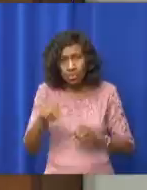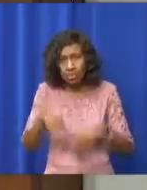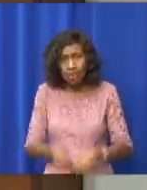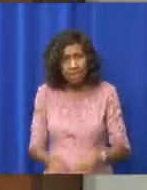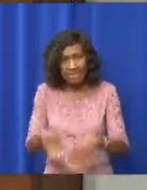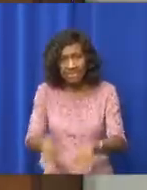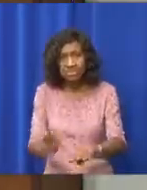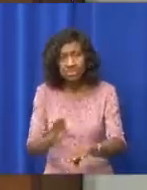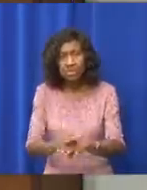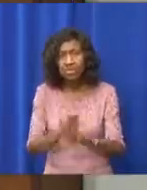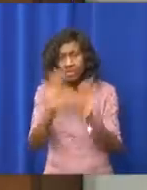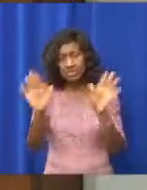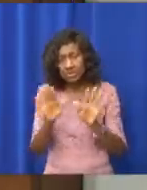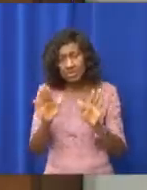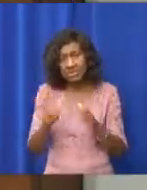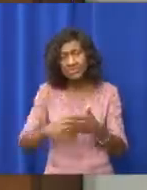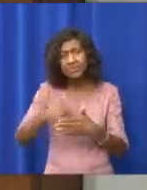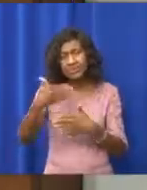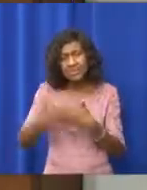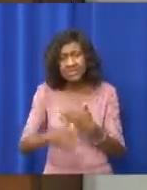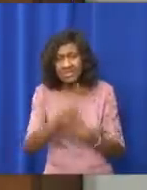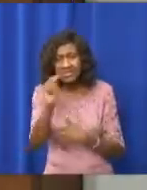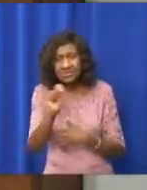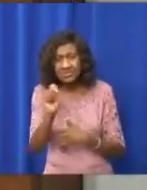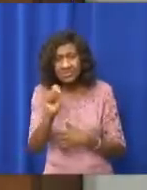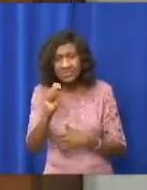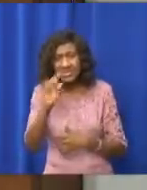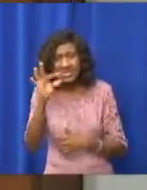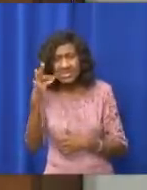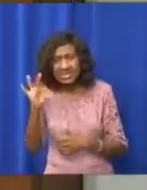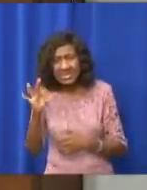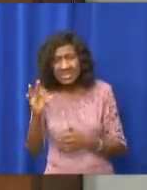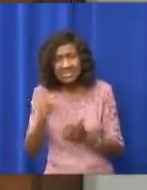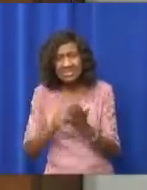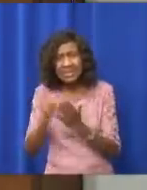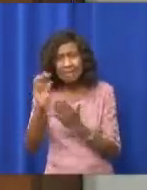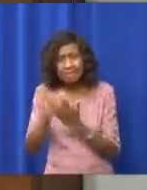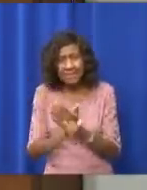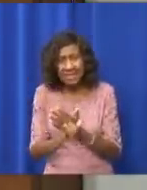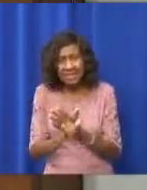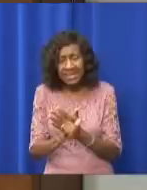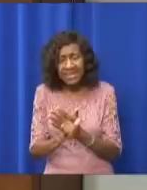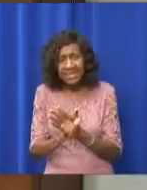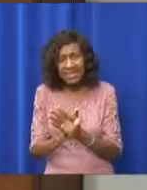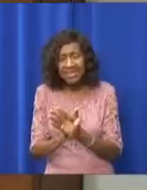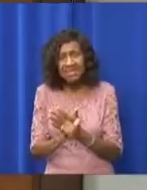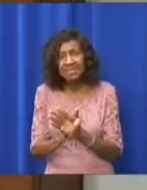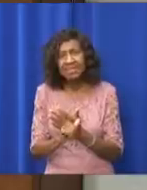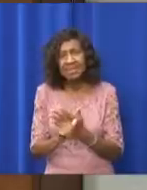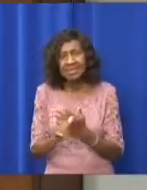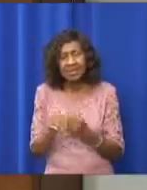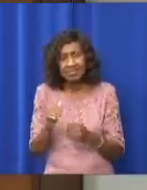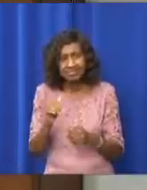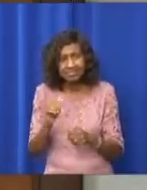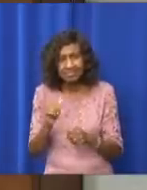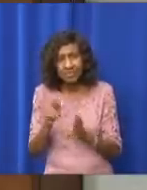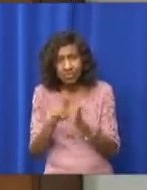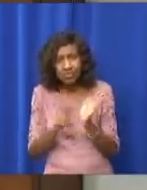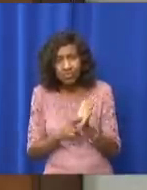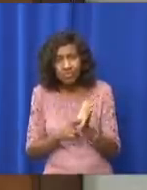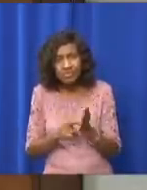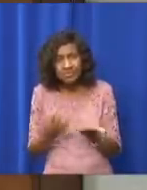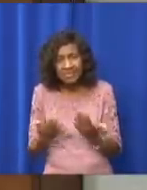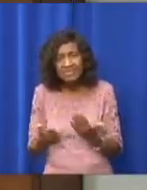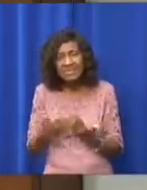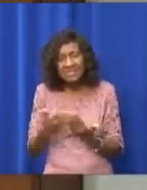Sunday. Next Tuesday, the 19th of May, will see existing hard curfew restrictions eased.